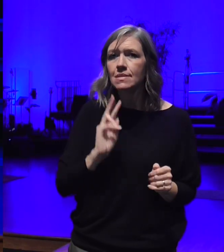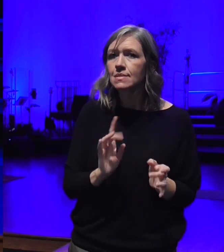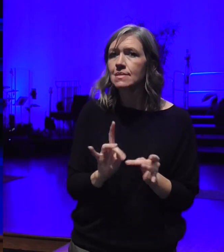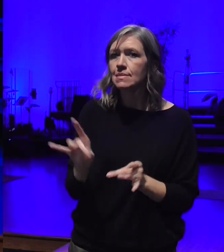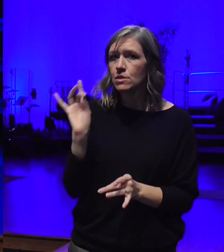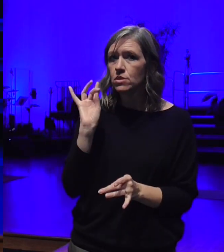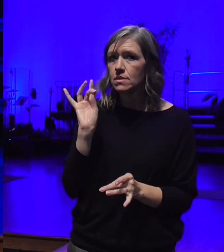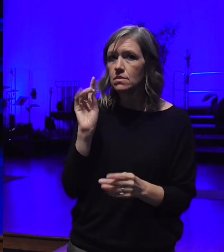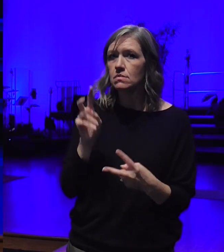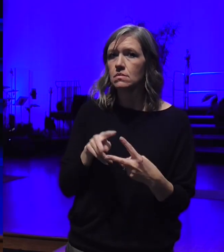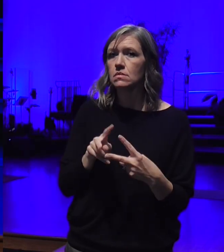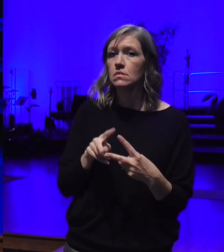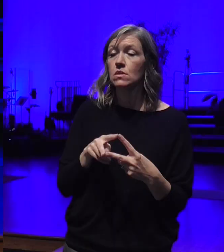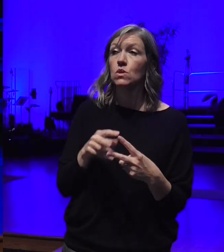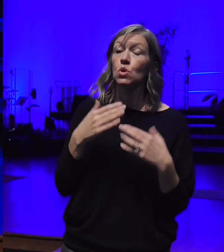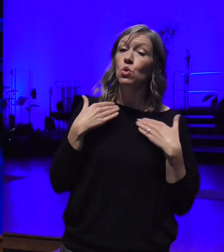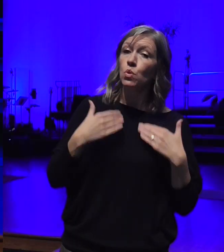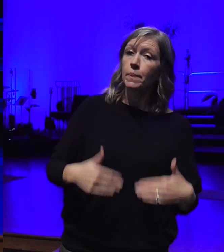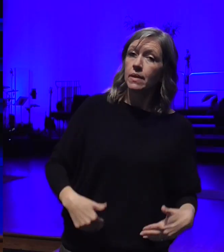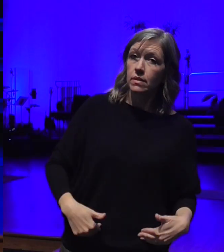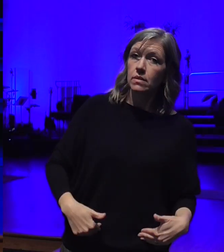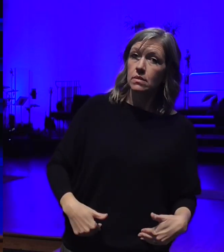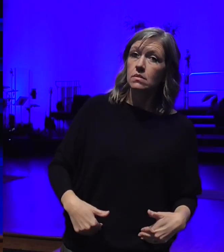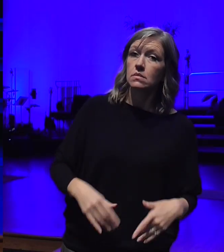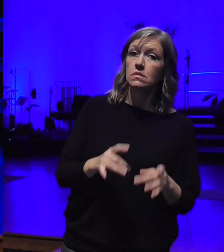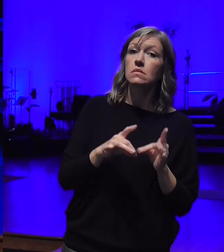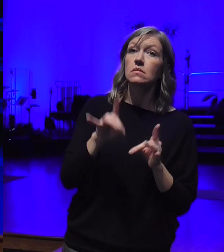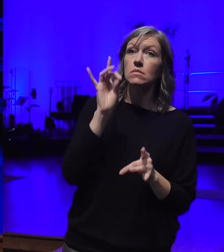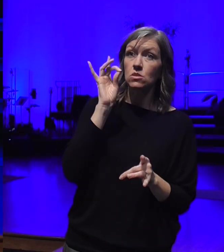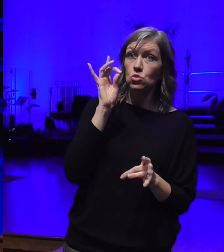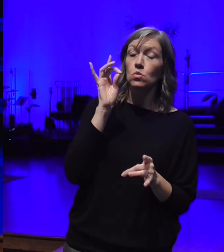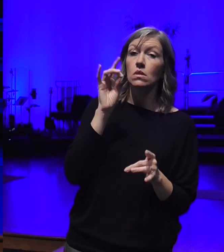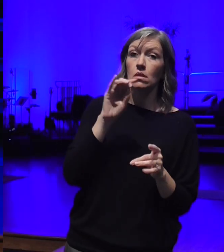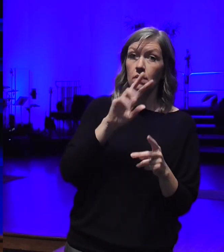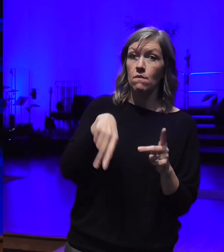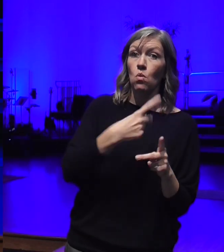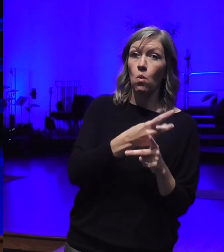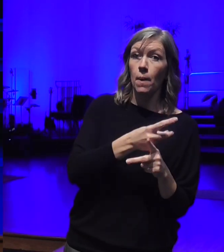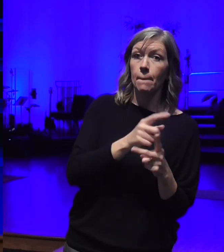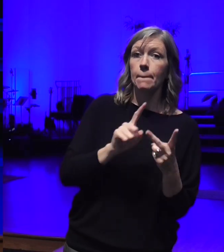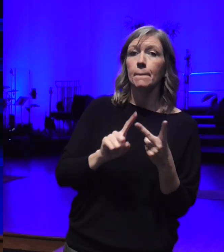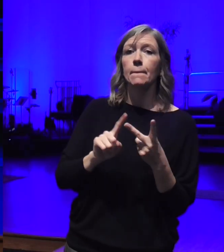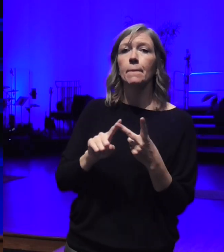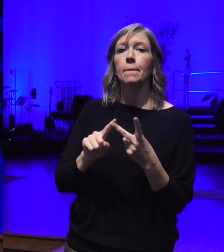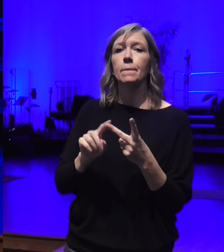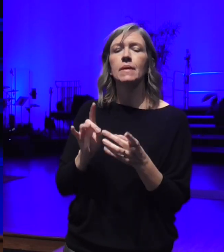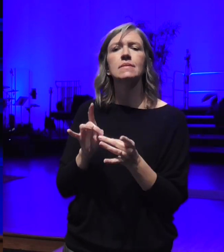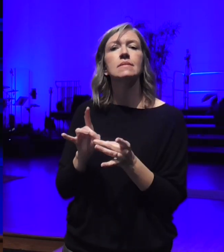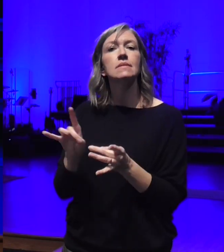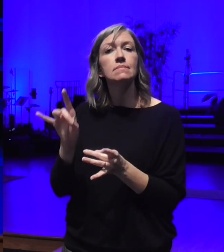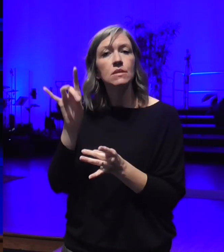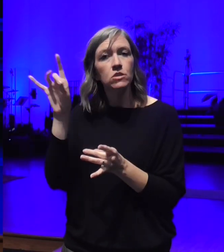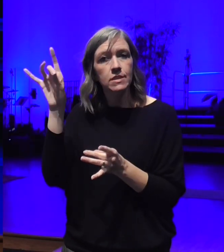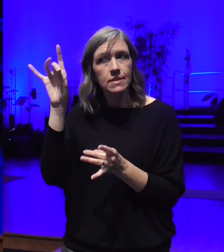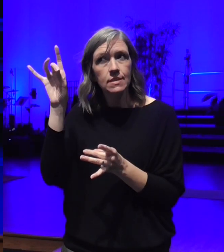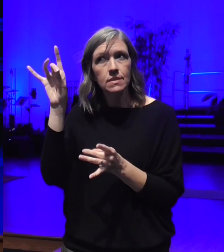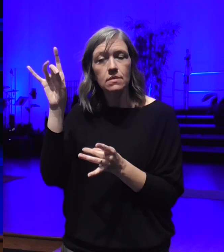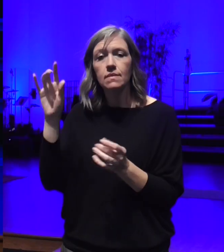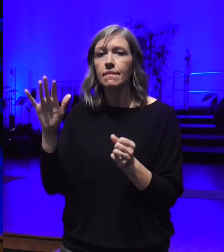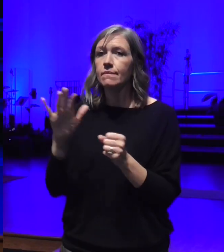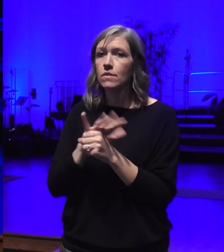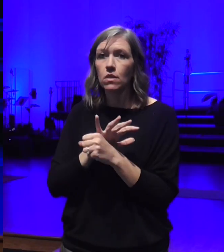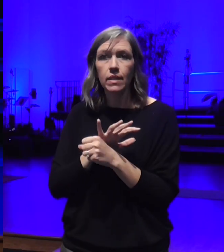the human in fully spiritually realized form, and there was the Spirit in